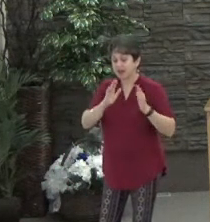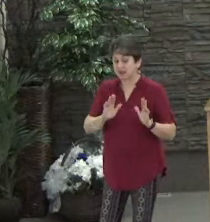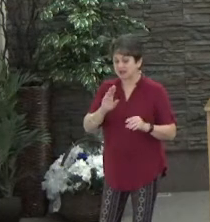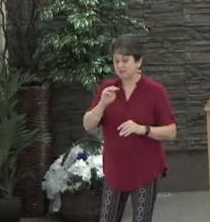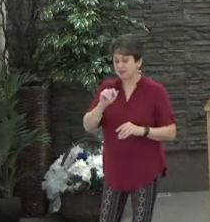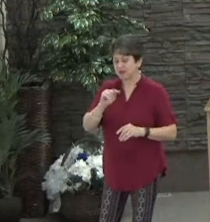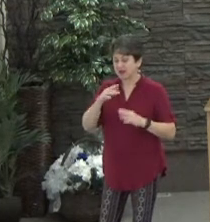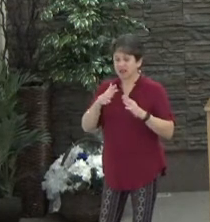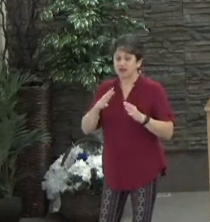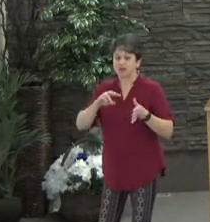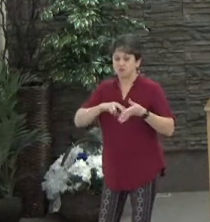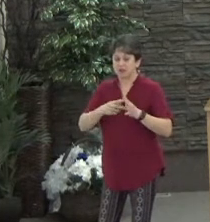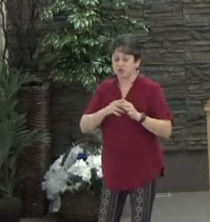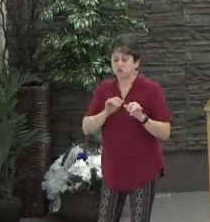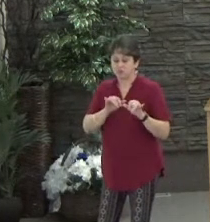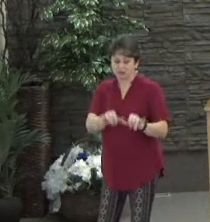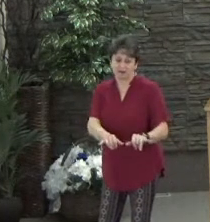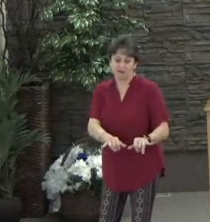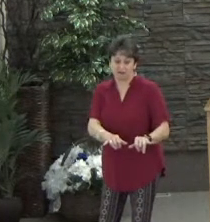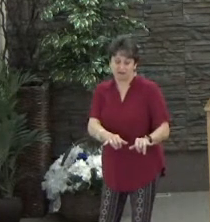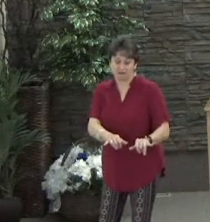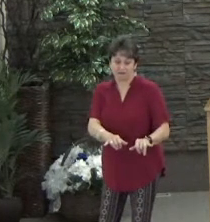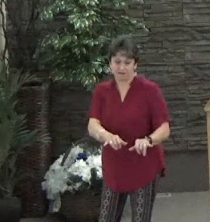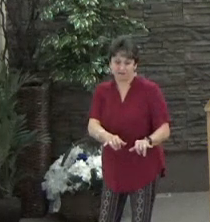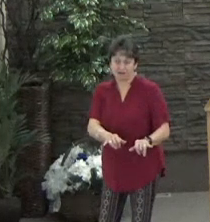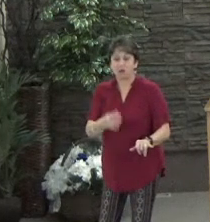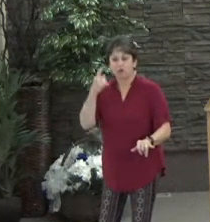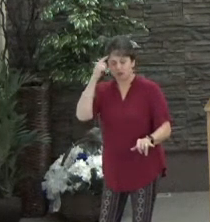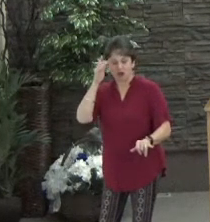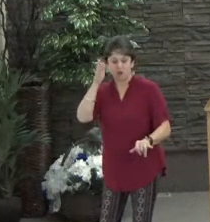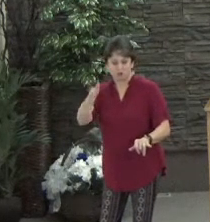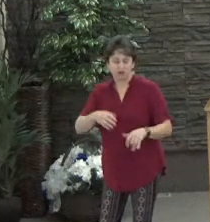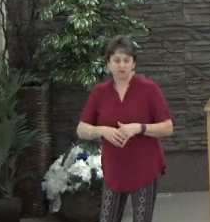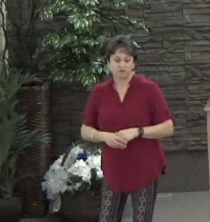and Hannah intend to stay, and we did, and we thought we would.